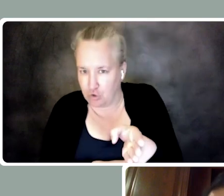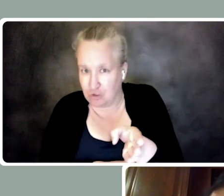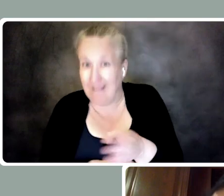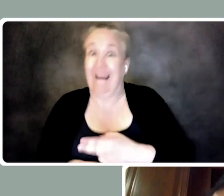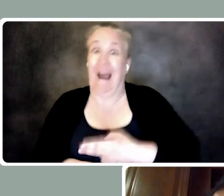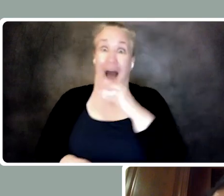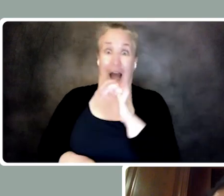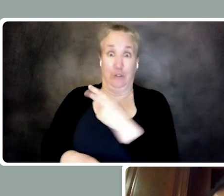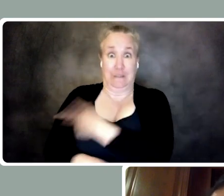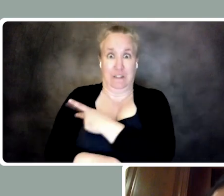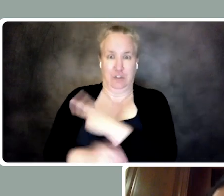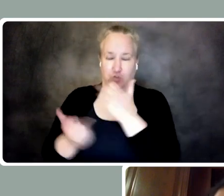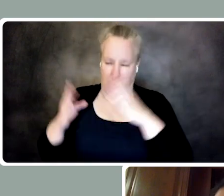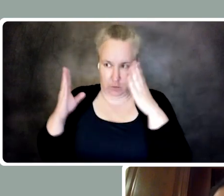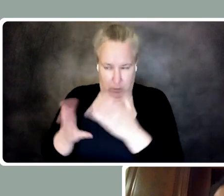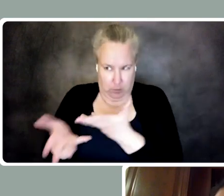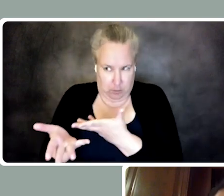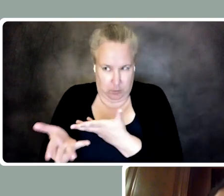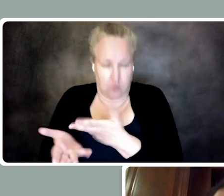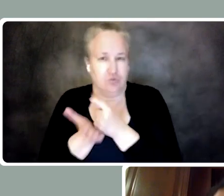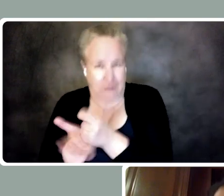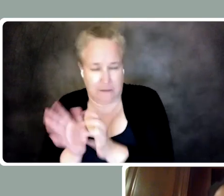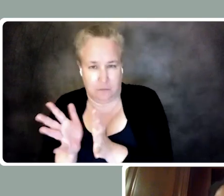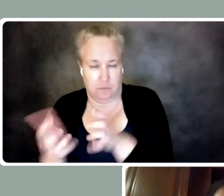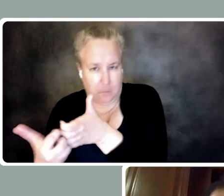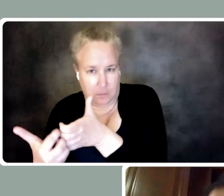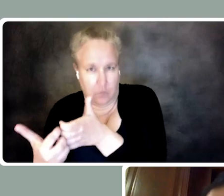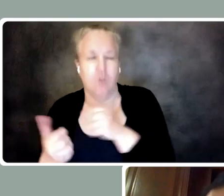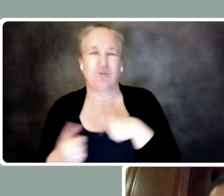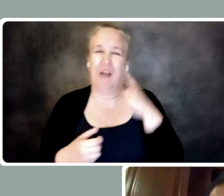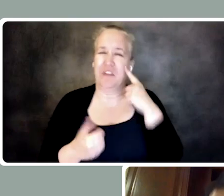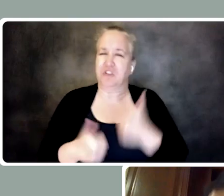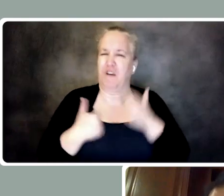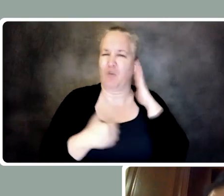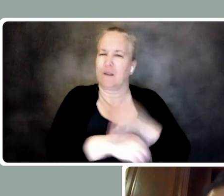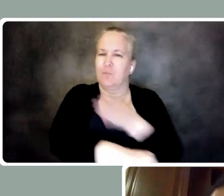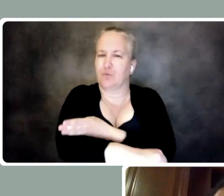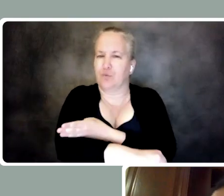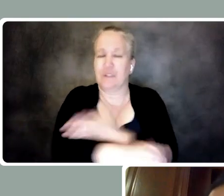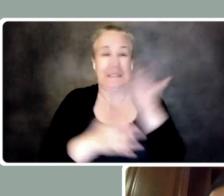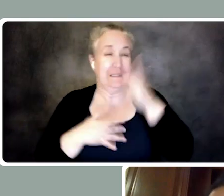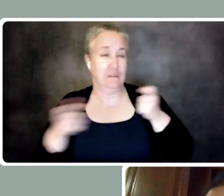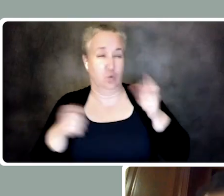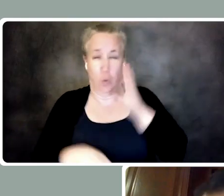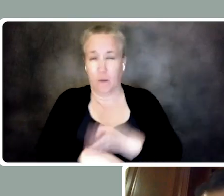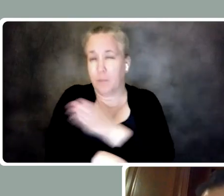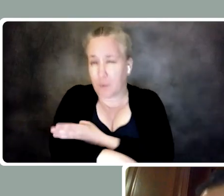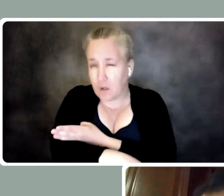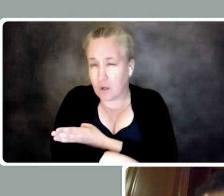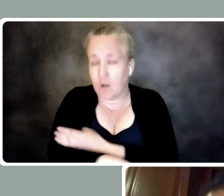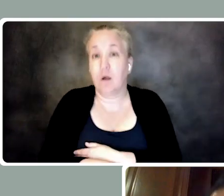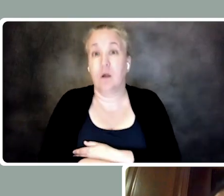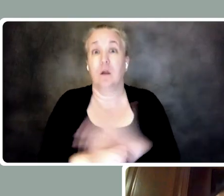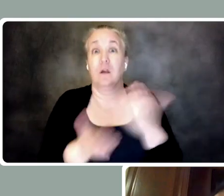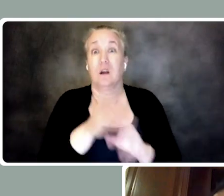patients. So I think overall, I think our survival is going to be better. Our disease control is going to be better. Our relapse rates are going to be